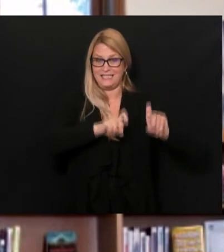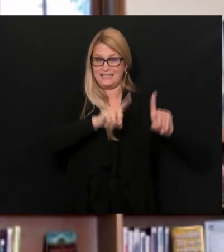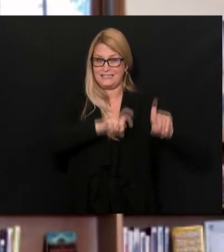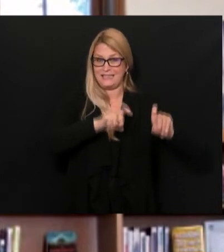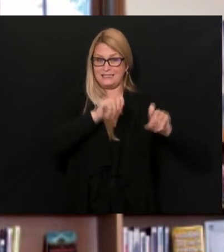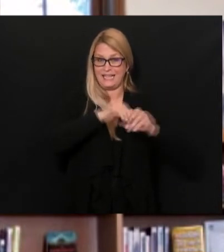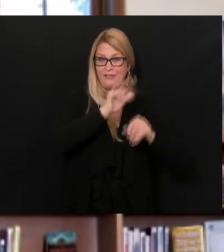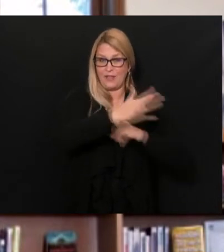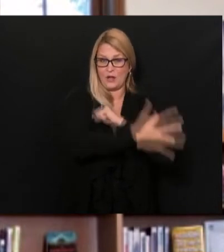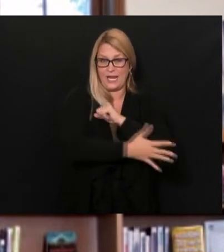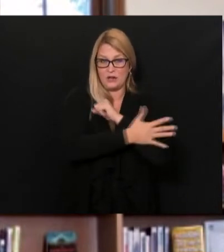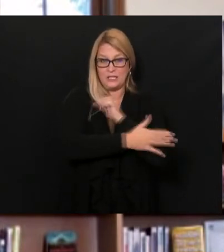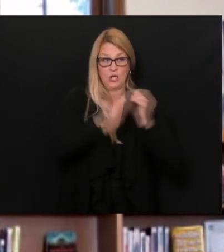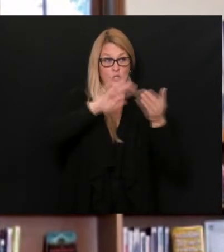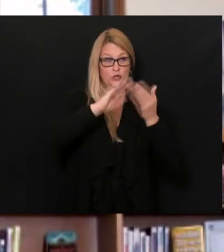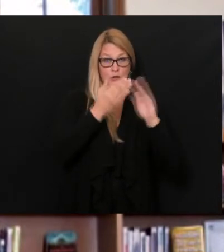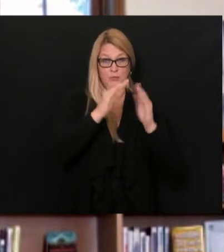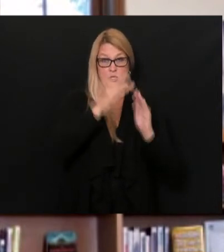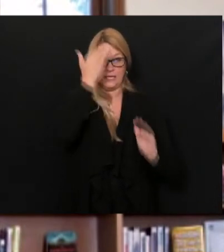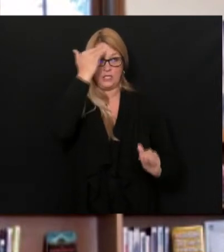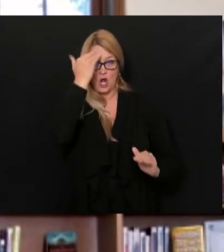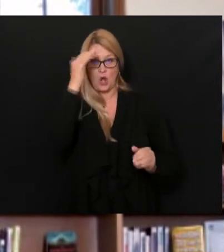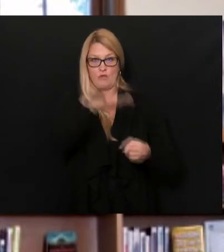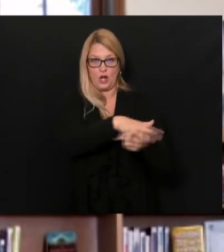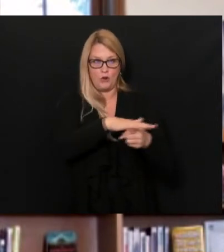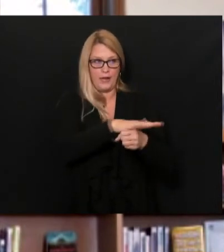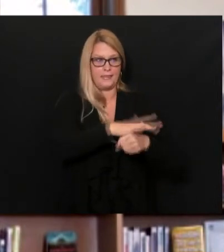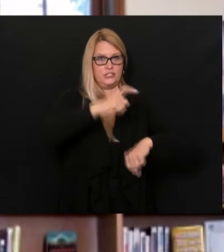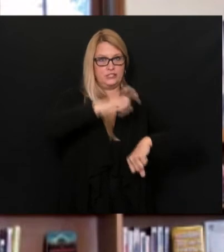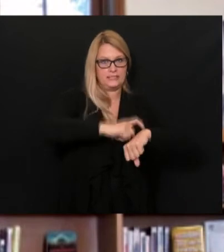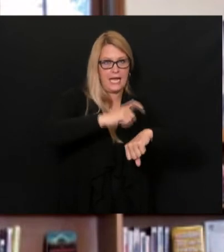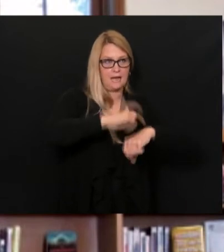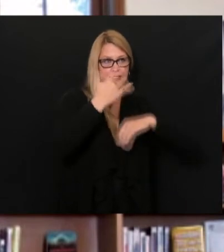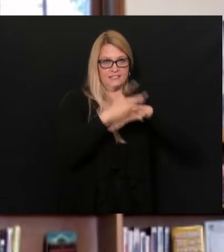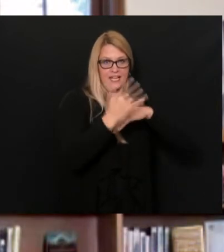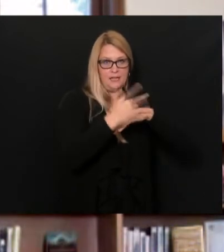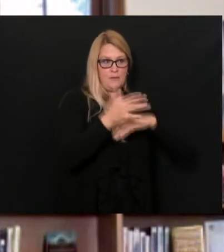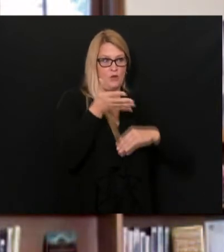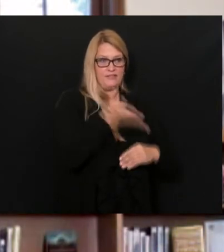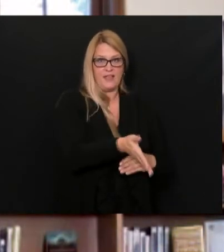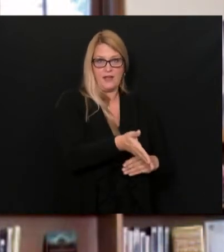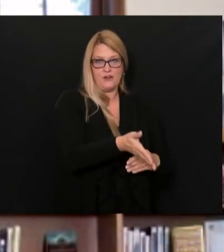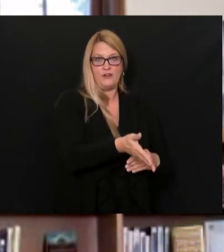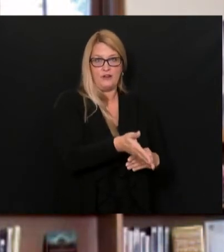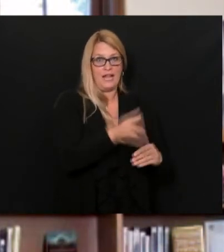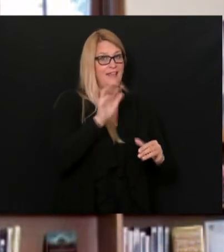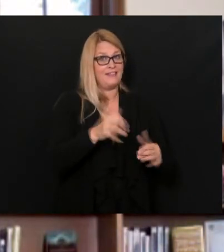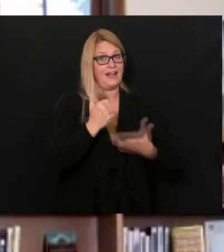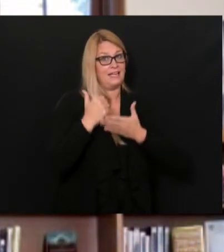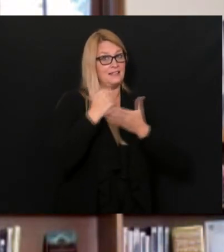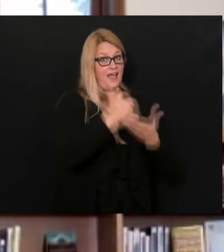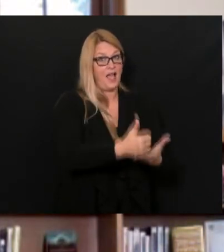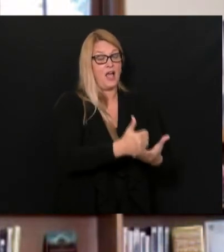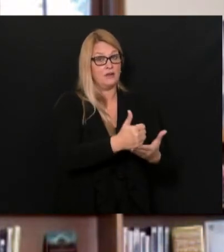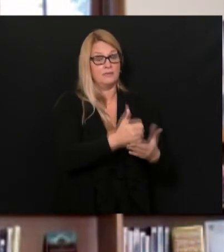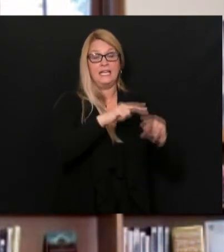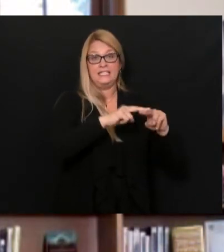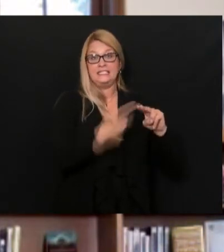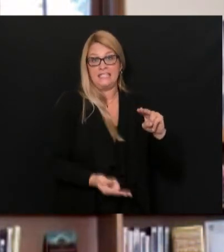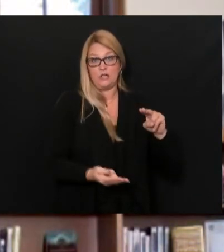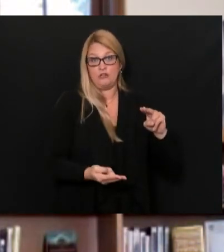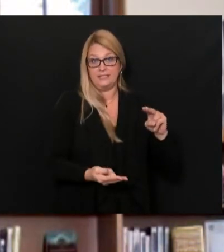community members do know the testing locations, the times, and the access. So this has increased or decreased the